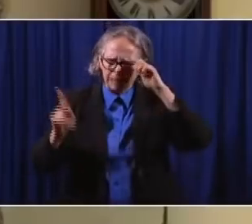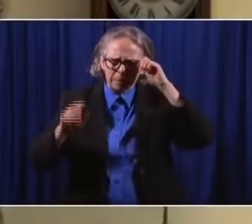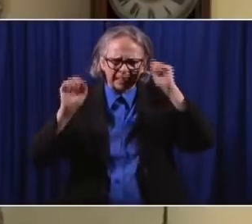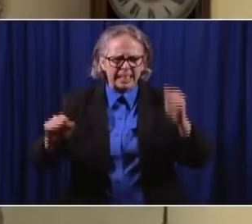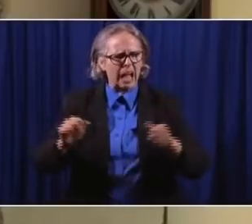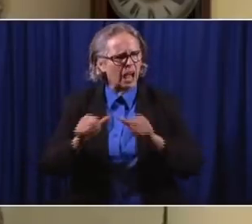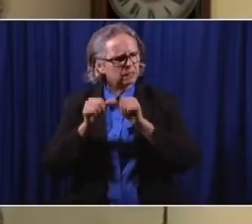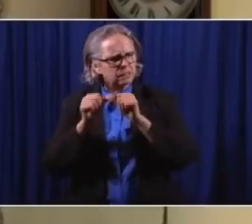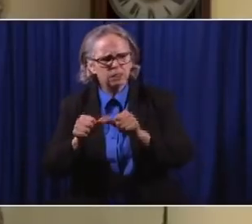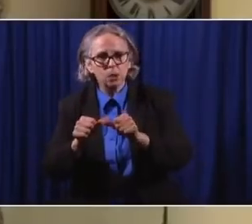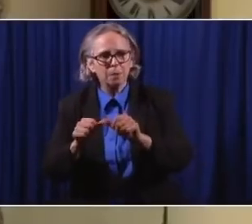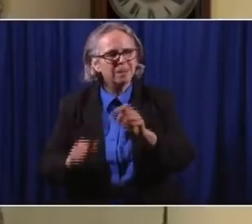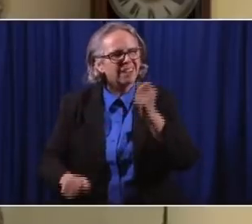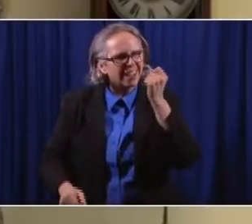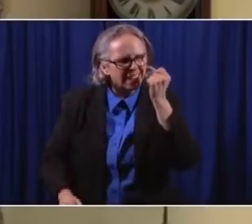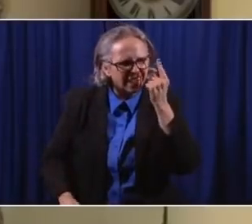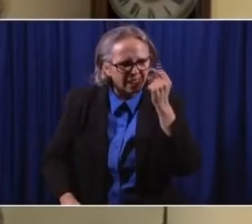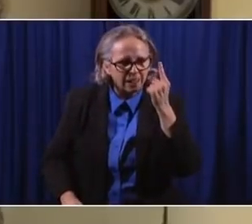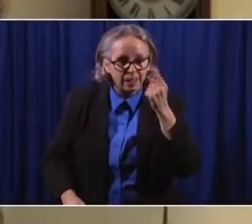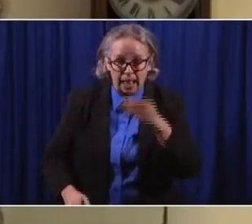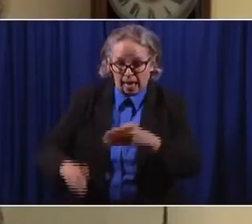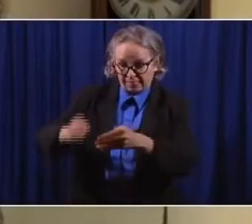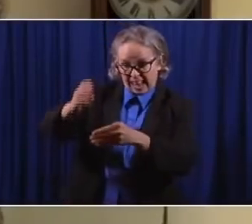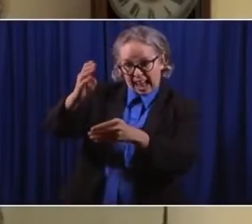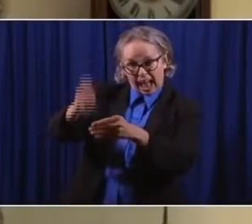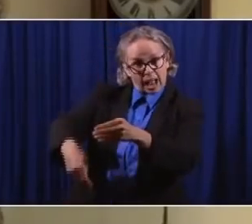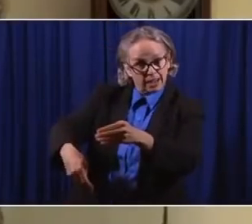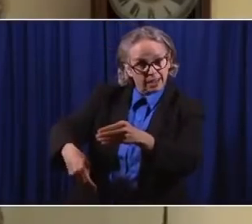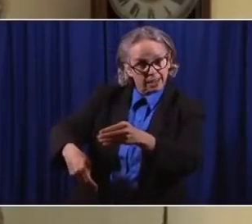end, we will have a president.